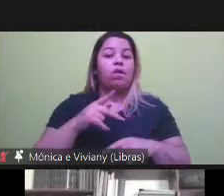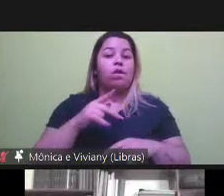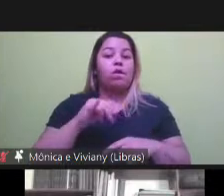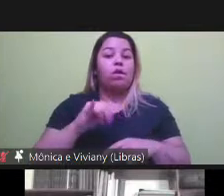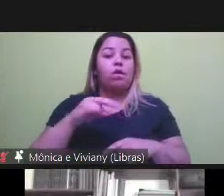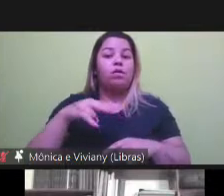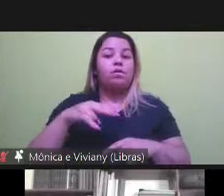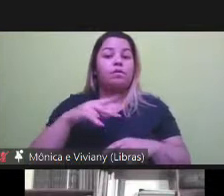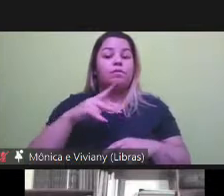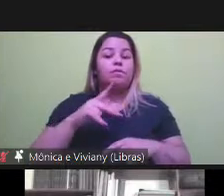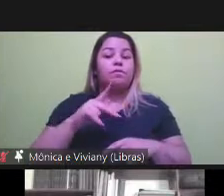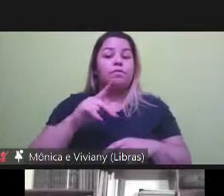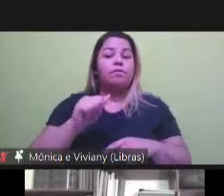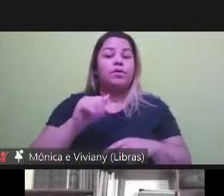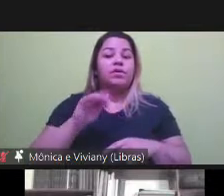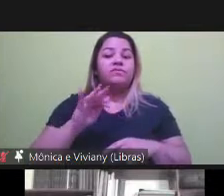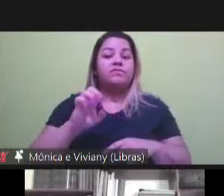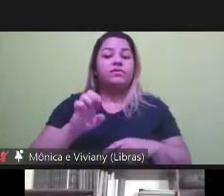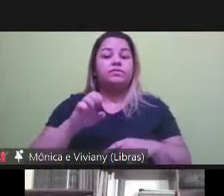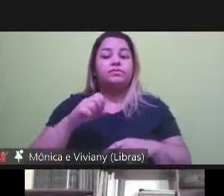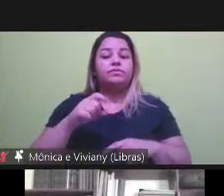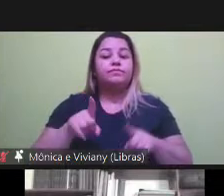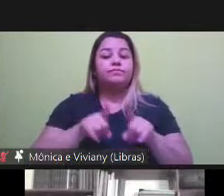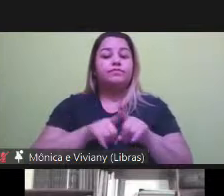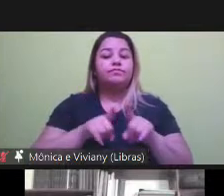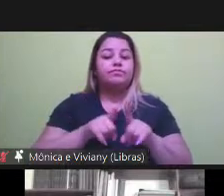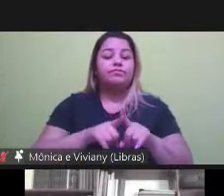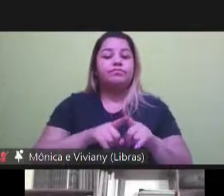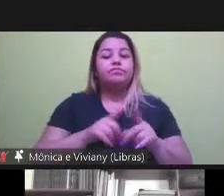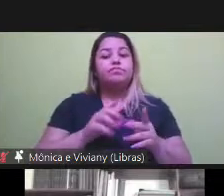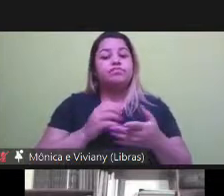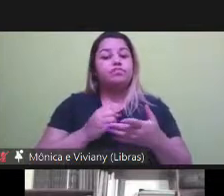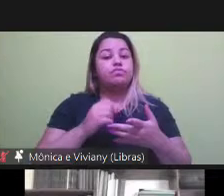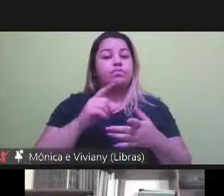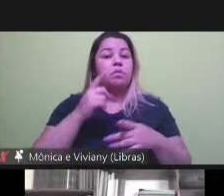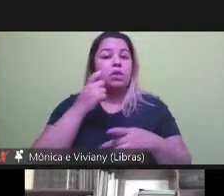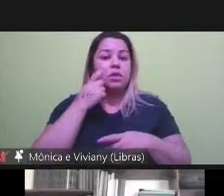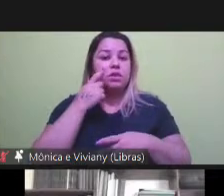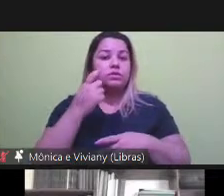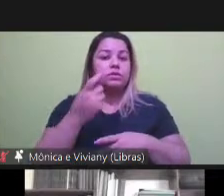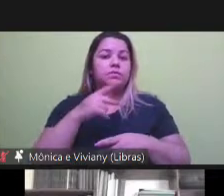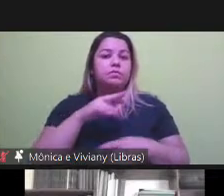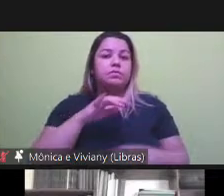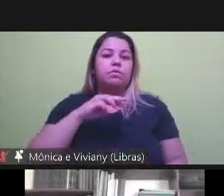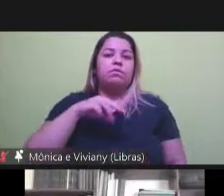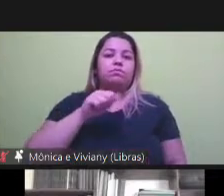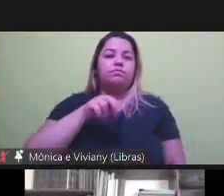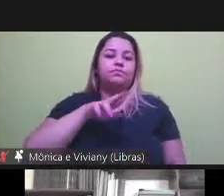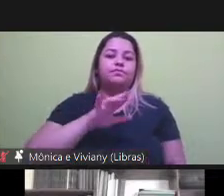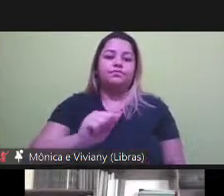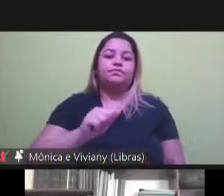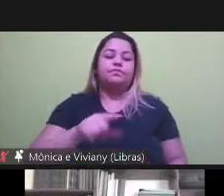been developed in the primary healthcare environment, and initially